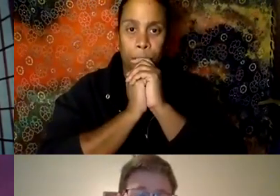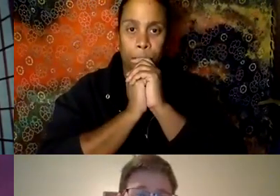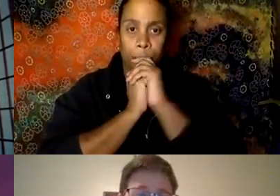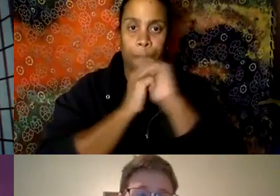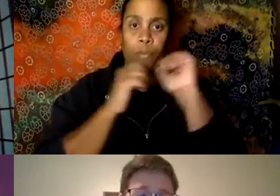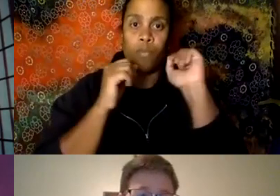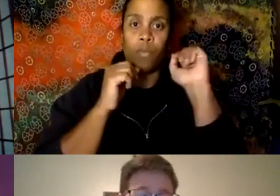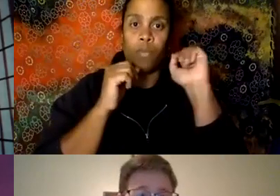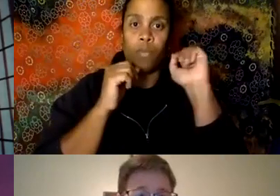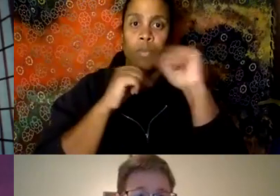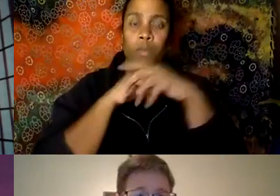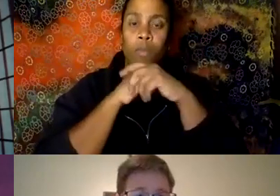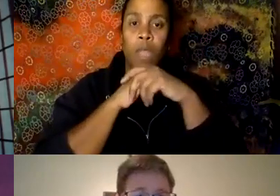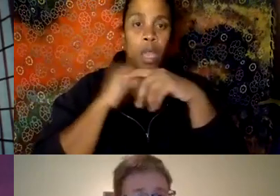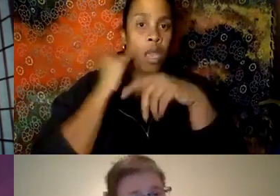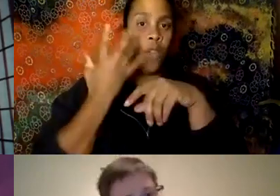say anything before you go.